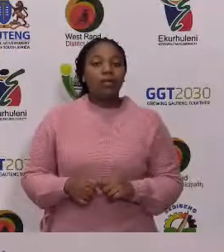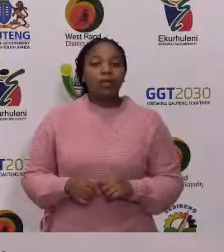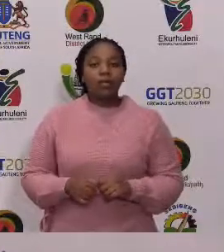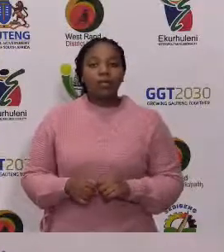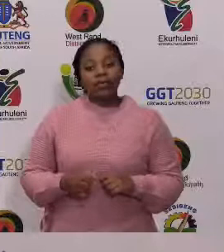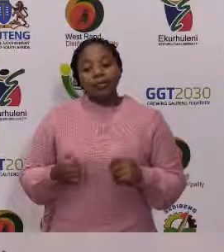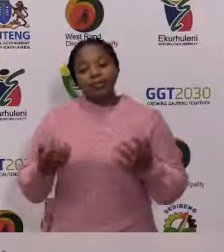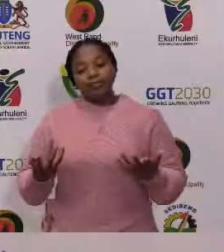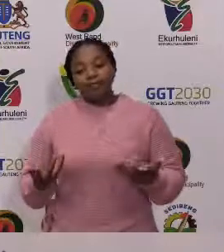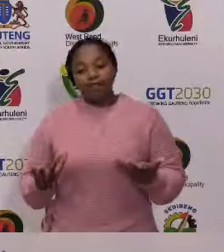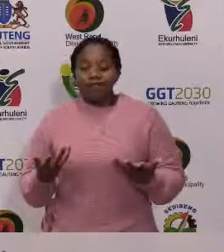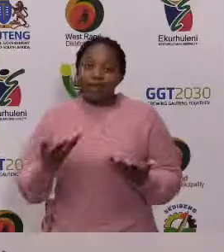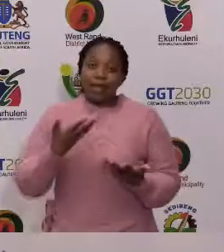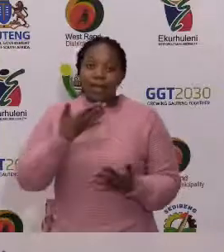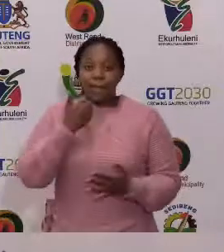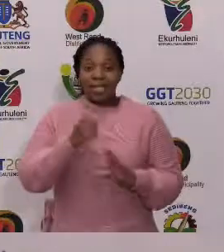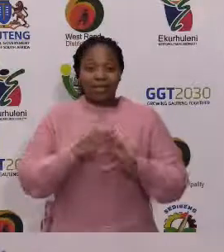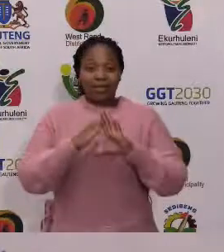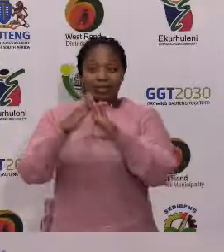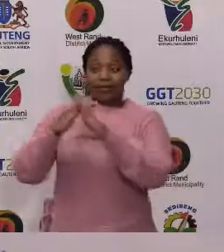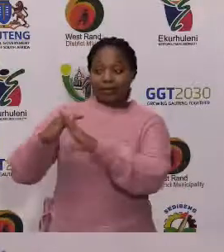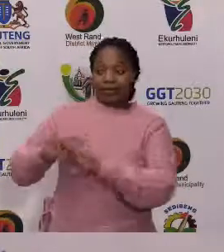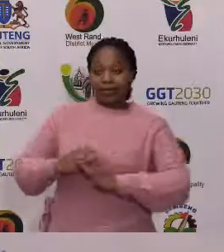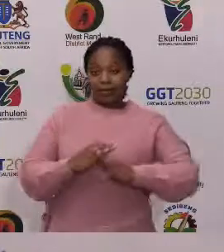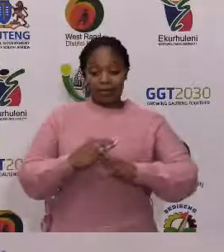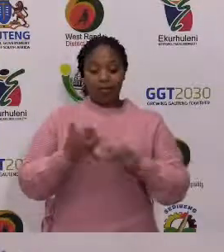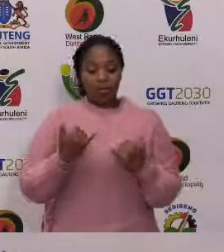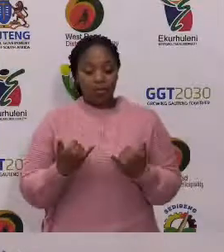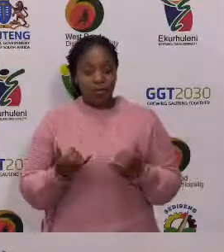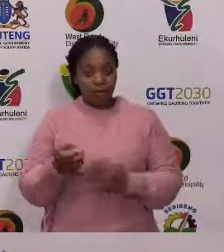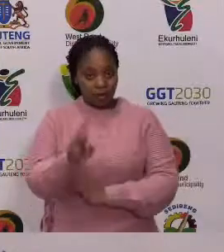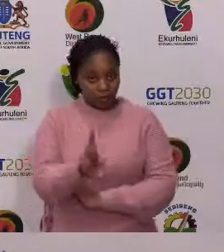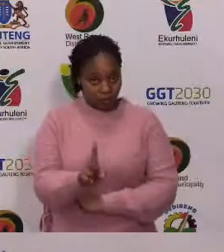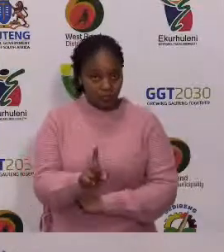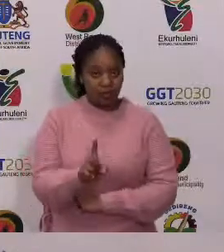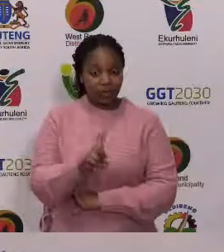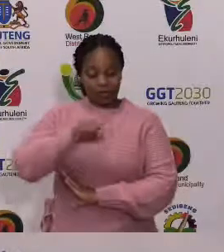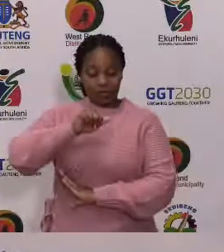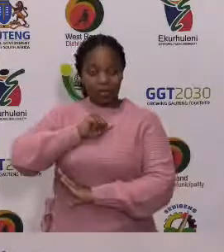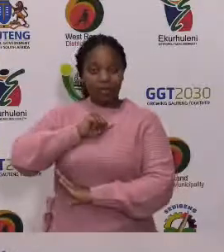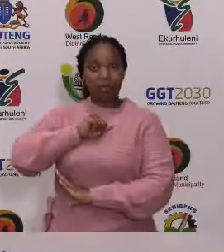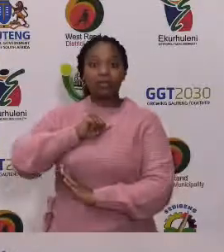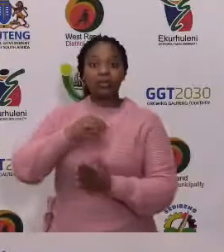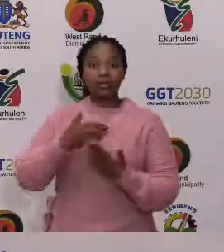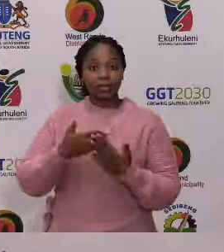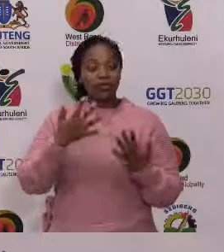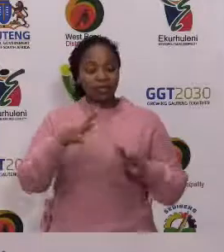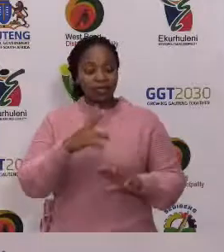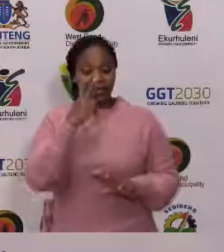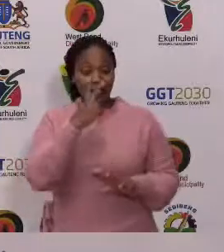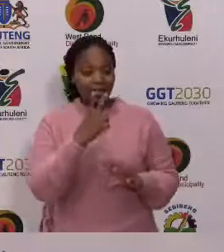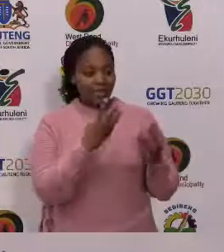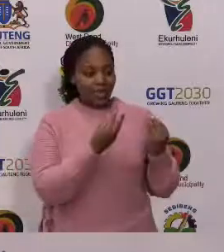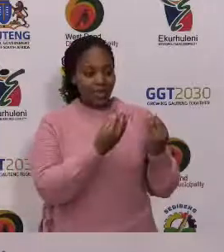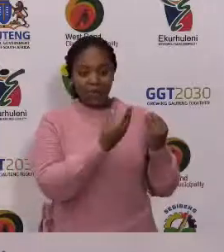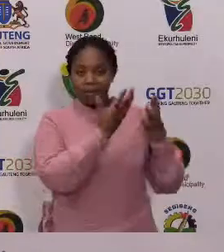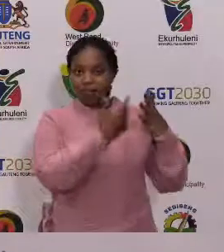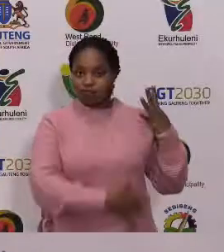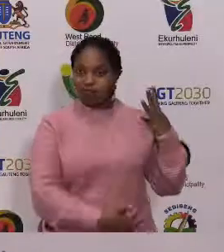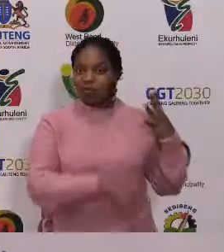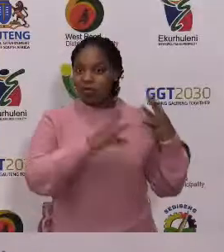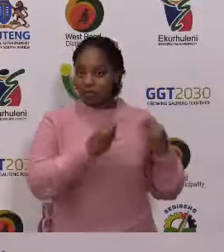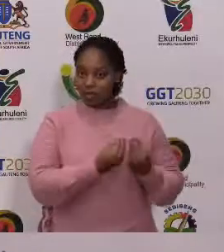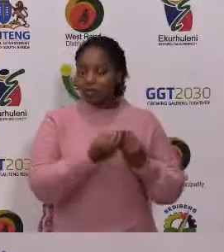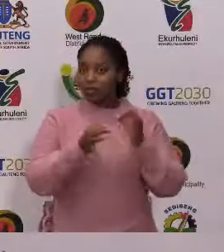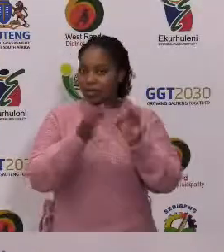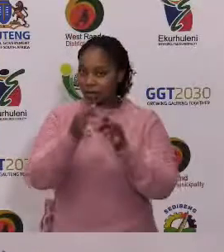So the best defense right now for us, as we're seeing the numbers increase, I summarize in 2